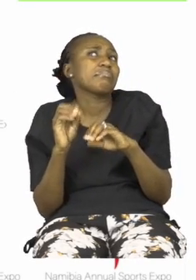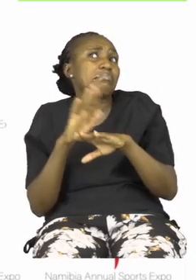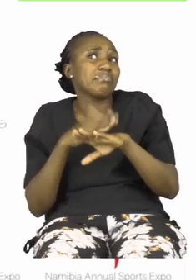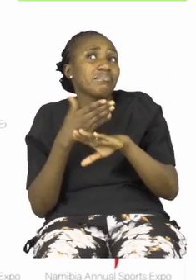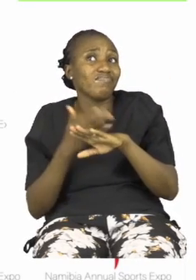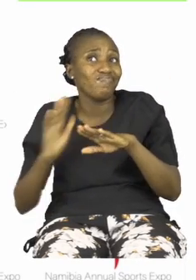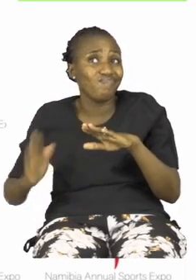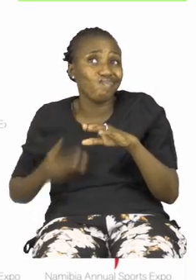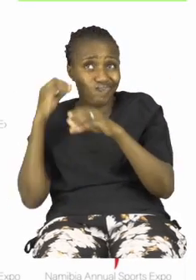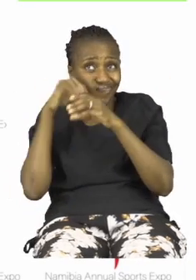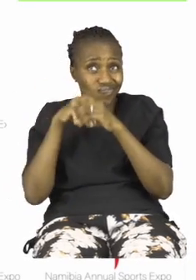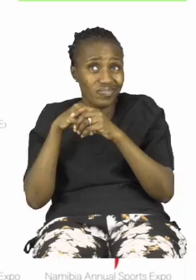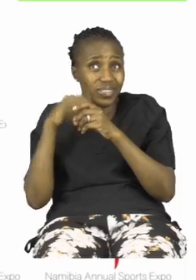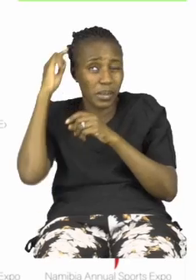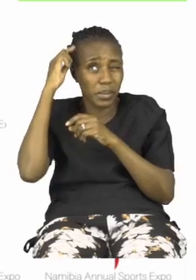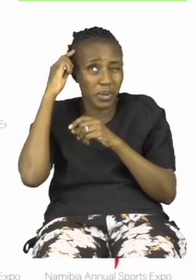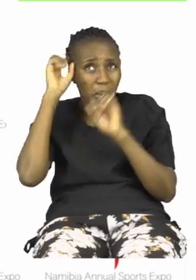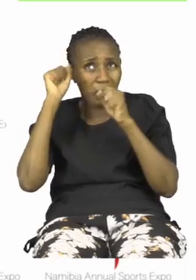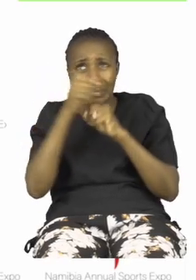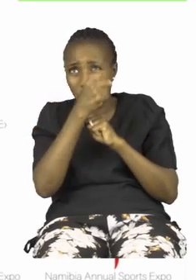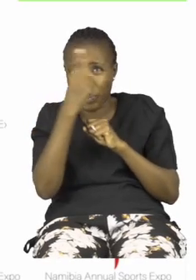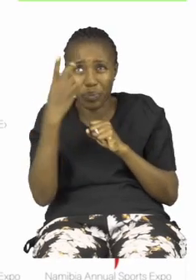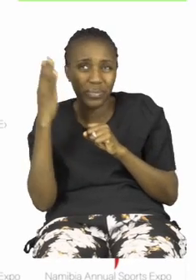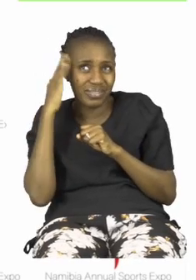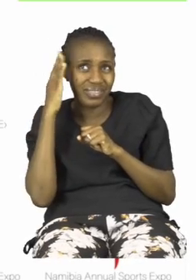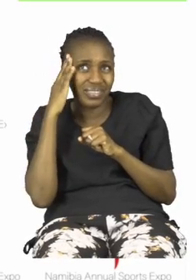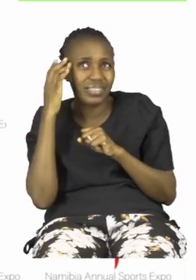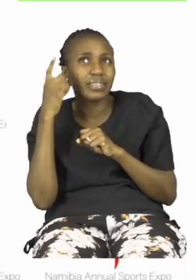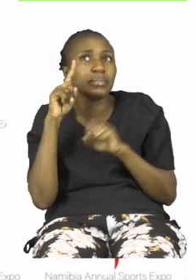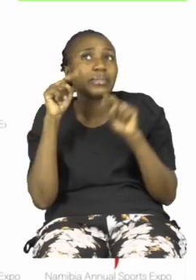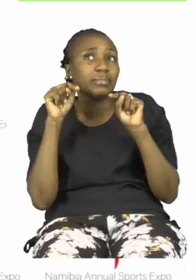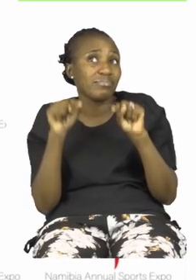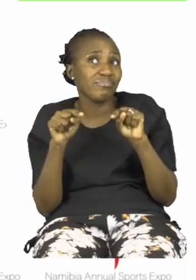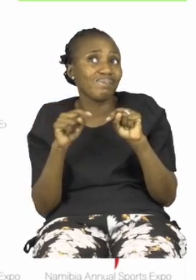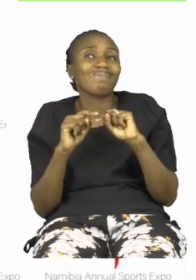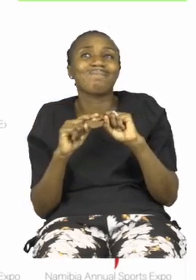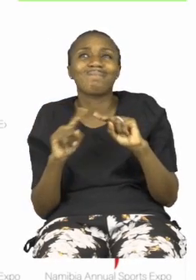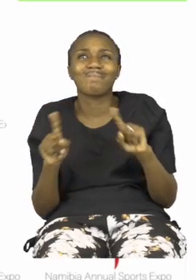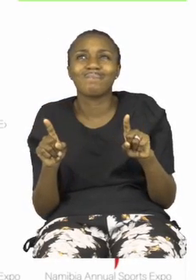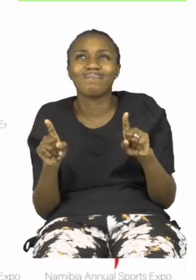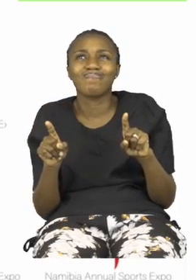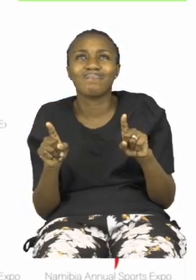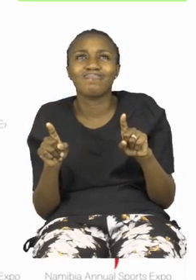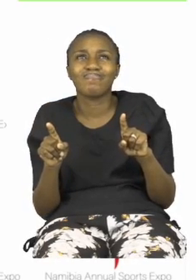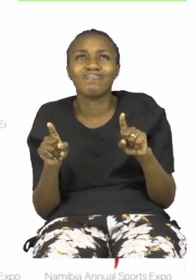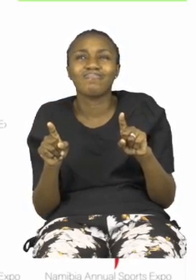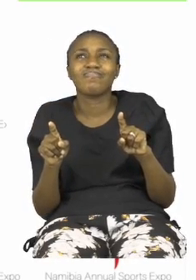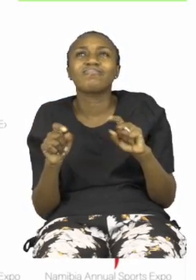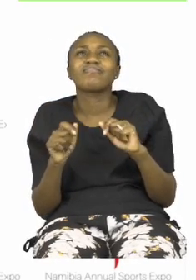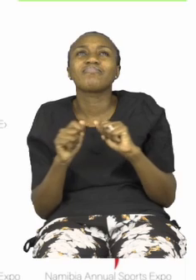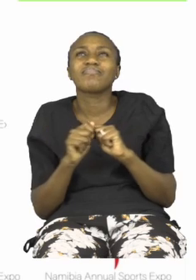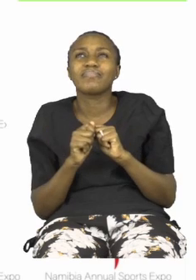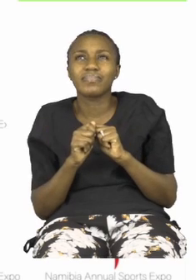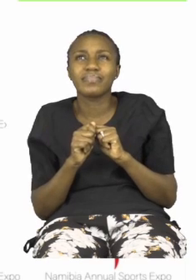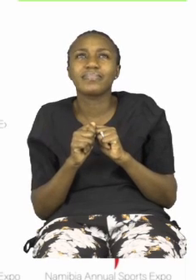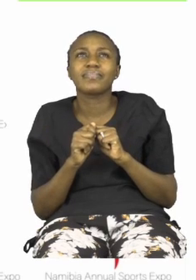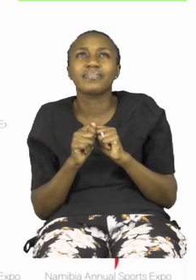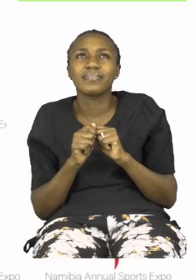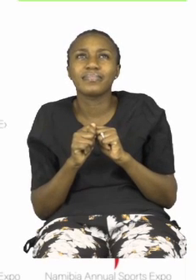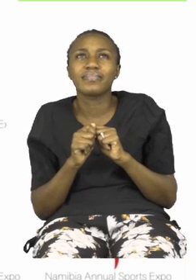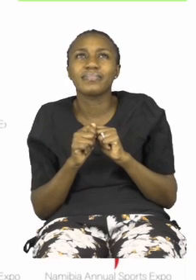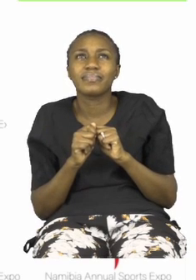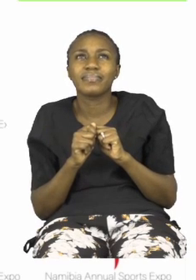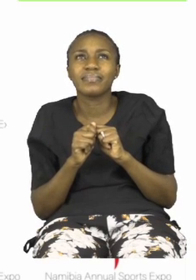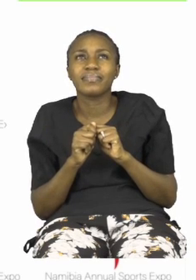and you had the math Olympiads. But that's not the only thing, that's out there. So we definitely